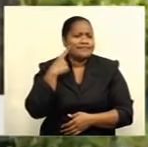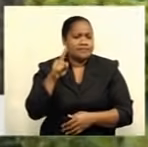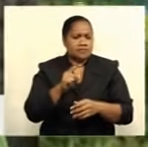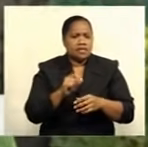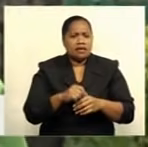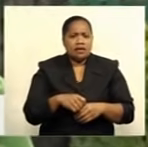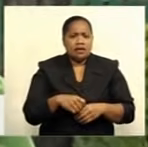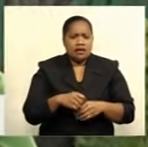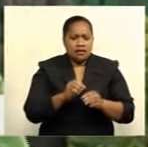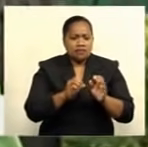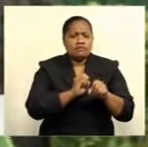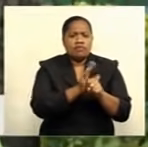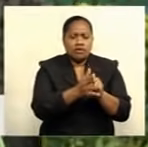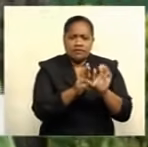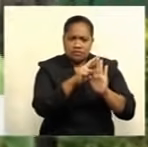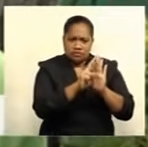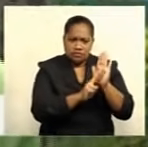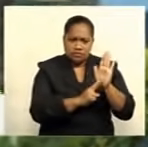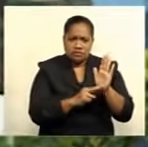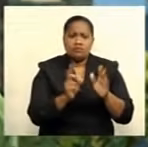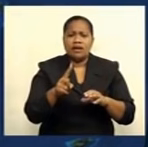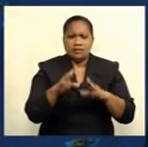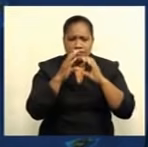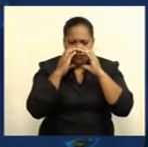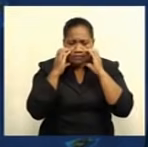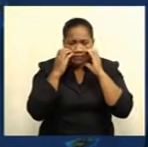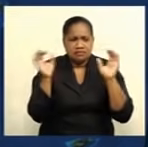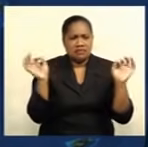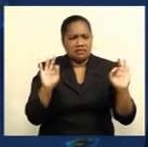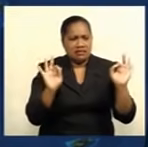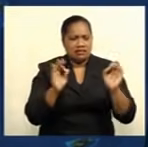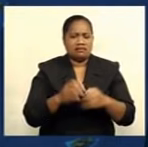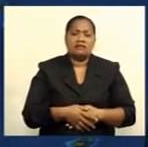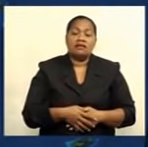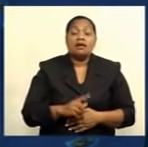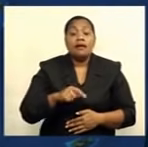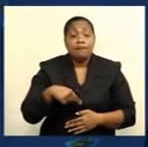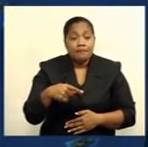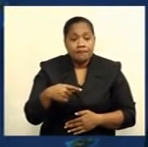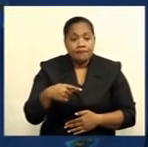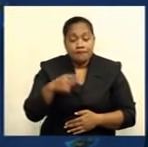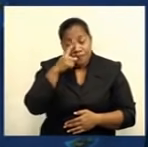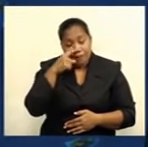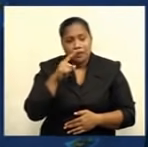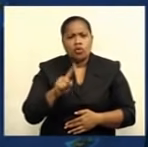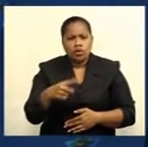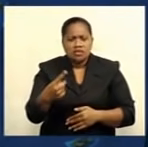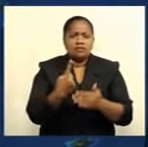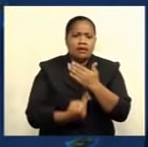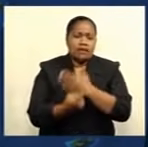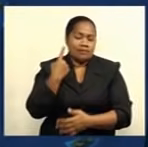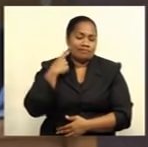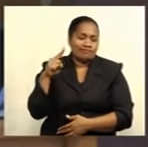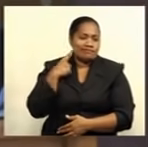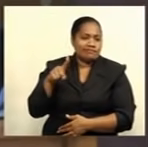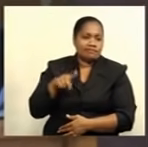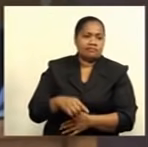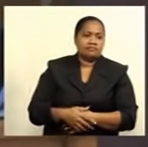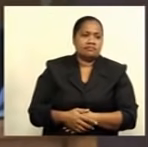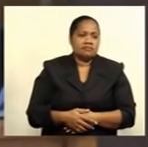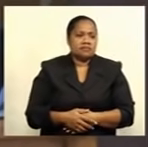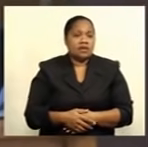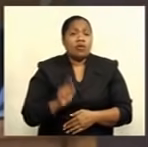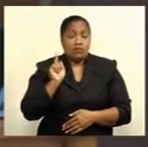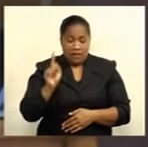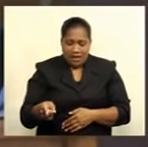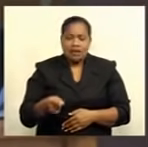mask topping the list. And it's concerning that people continue to disregard these directives, which will only slow